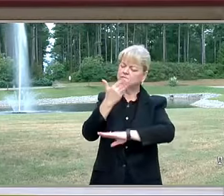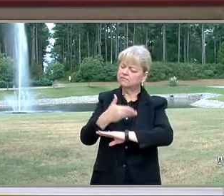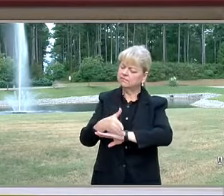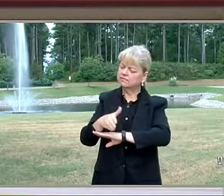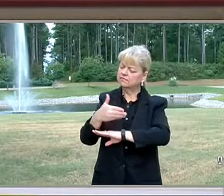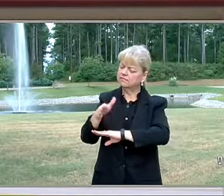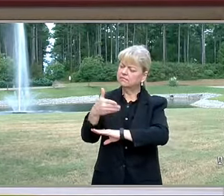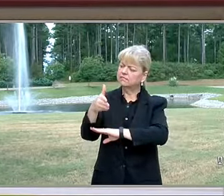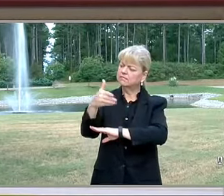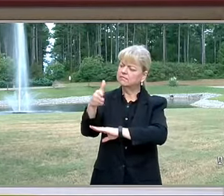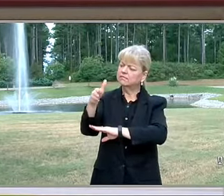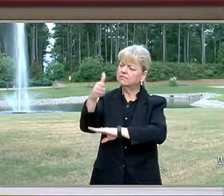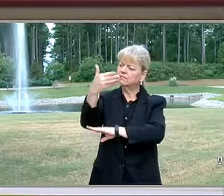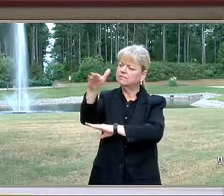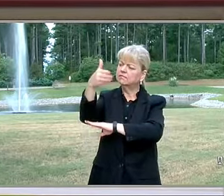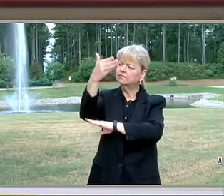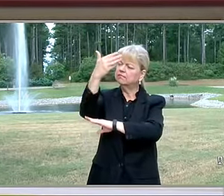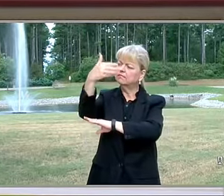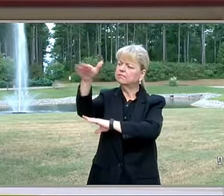star-spangled